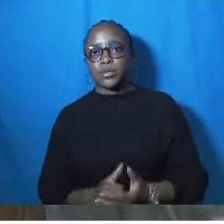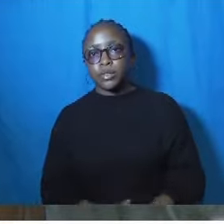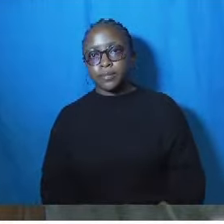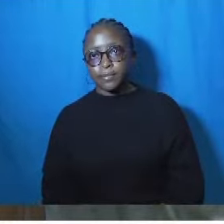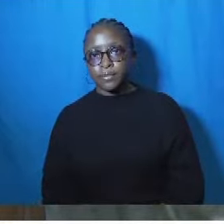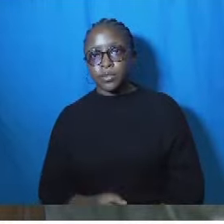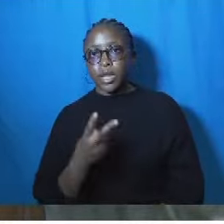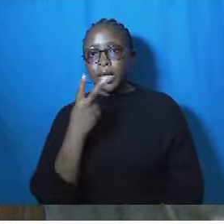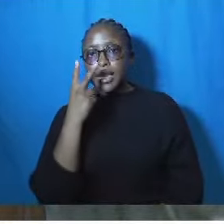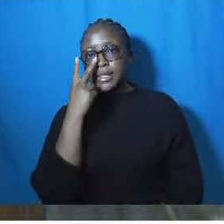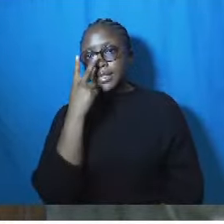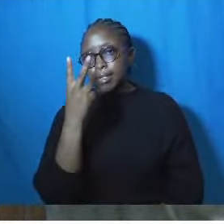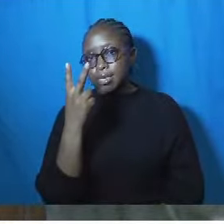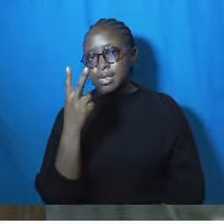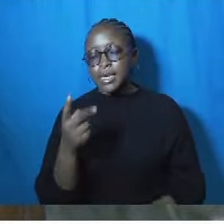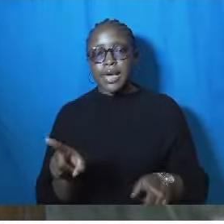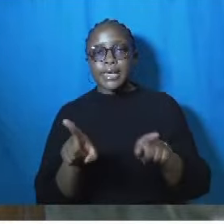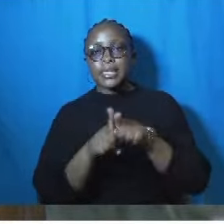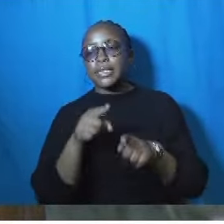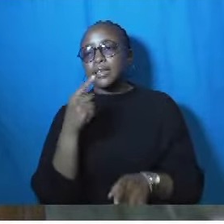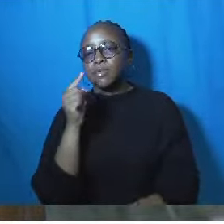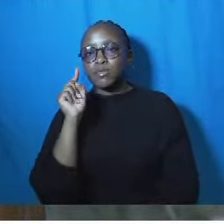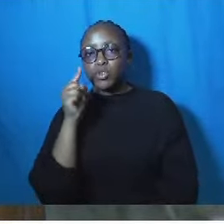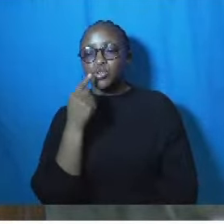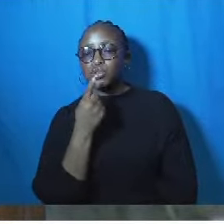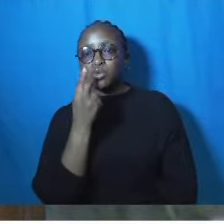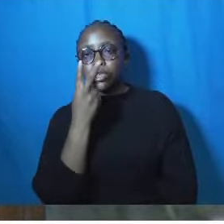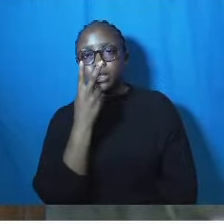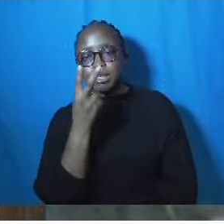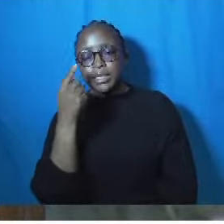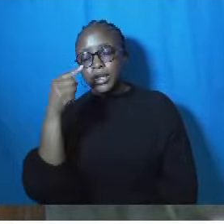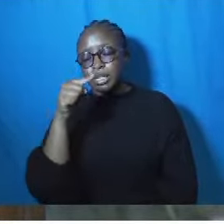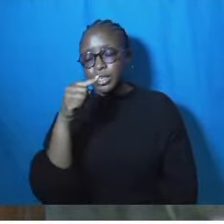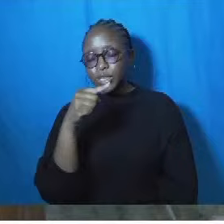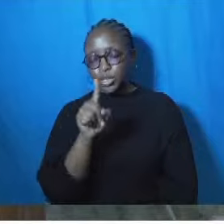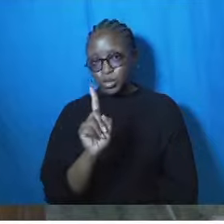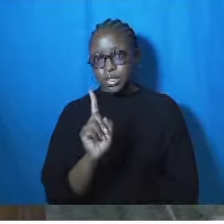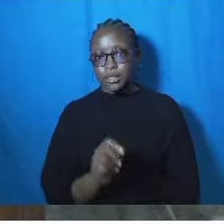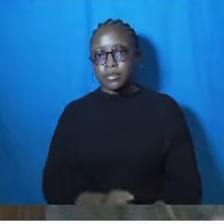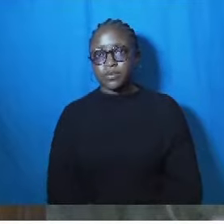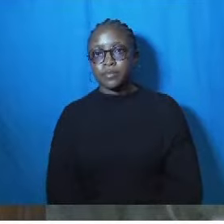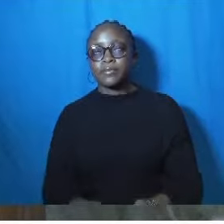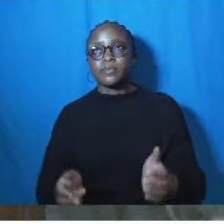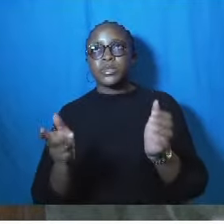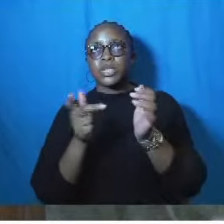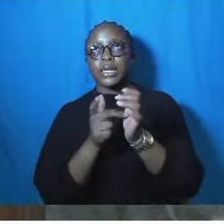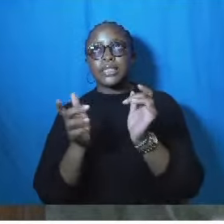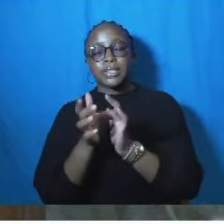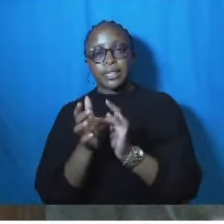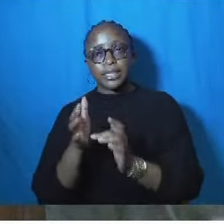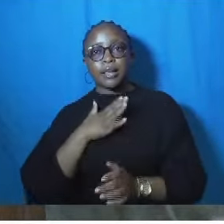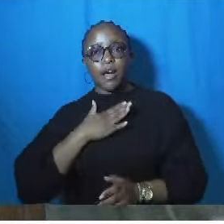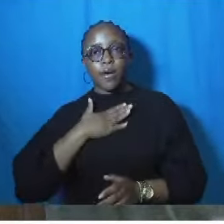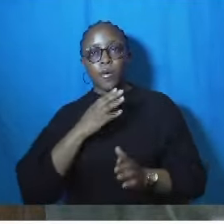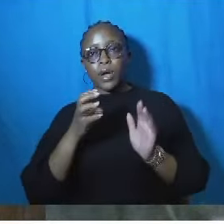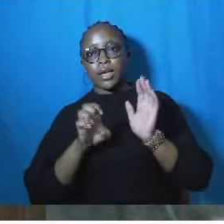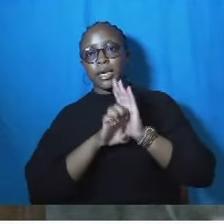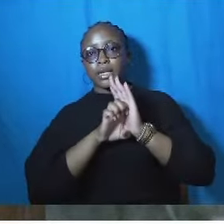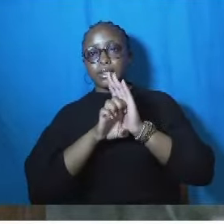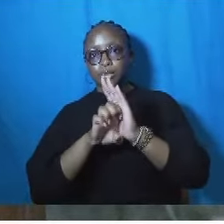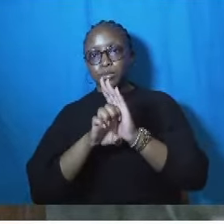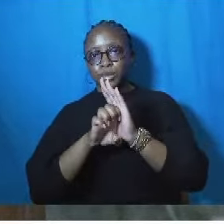see them yourselves, receive them as you are. Jesus is our example for selfless